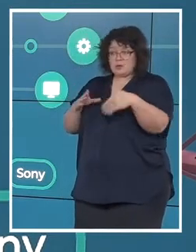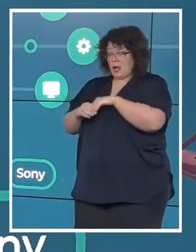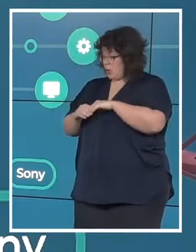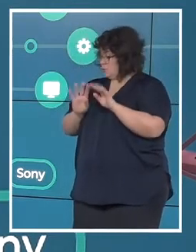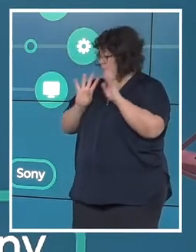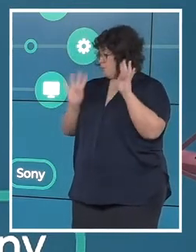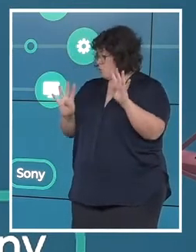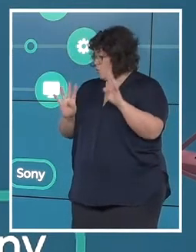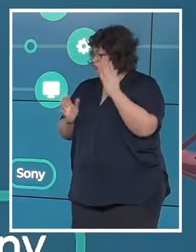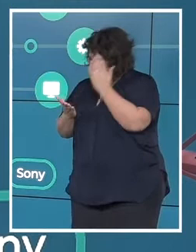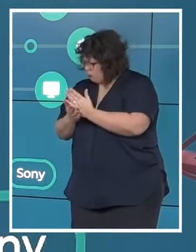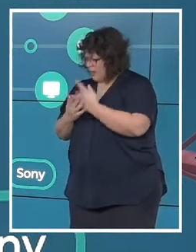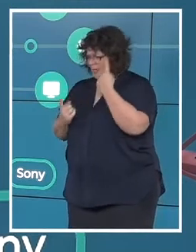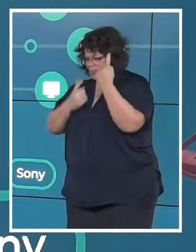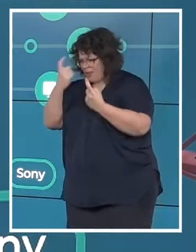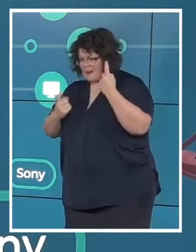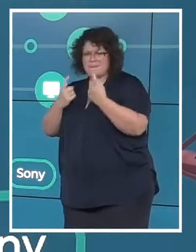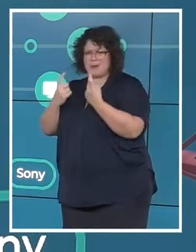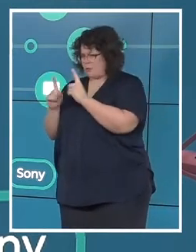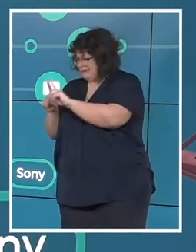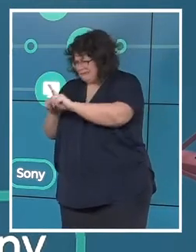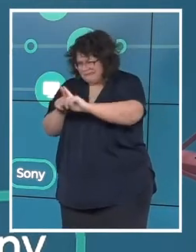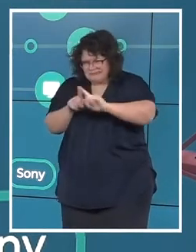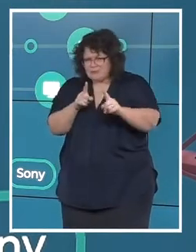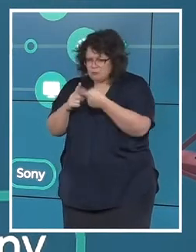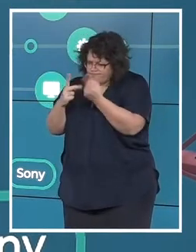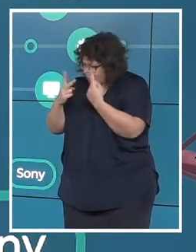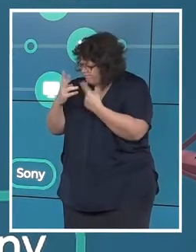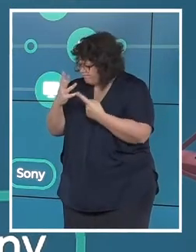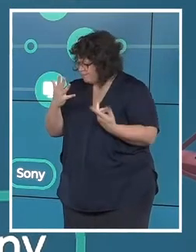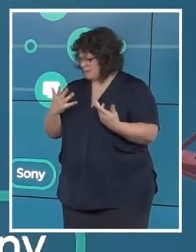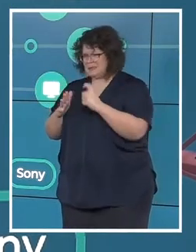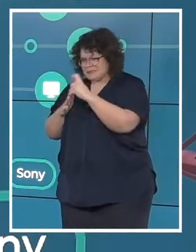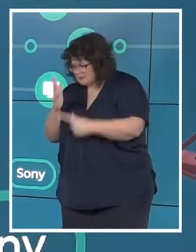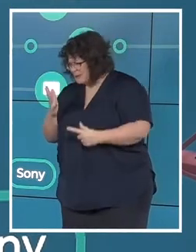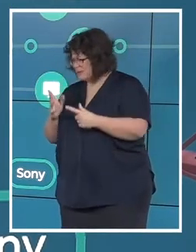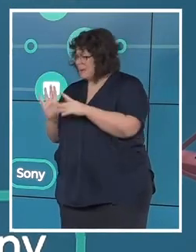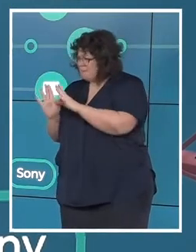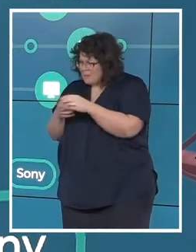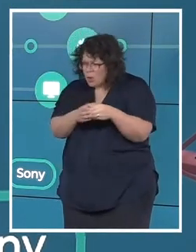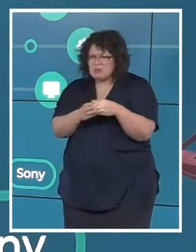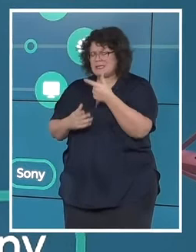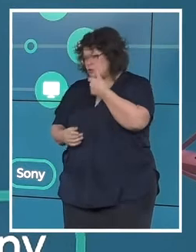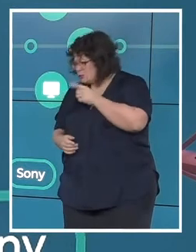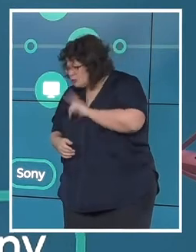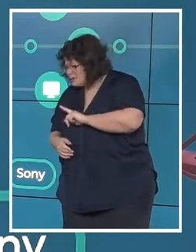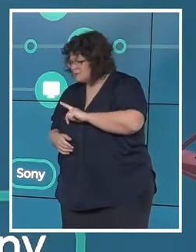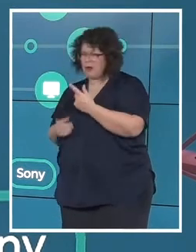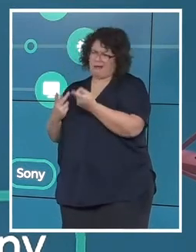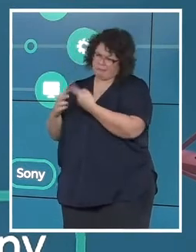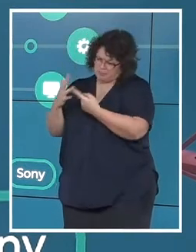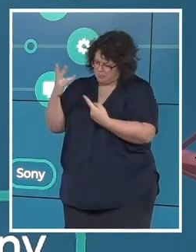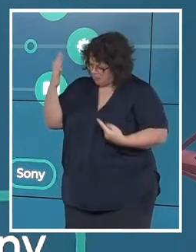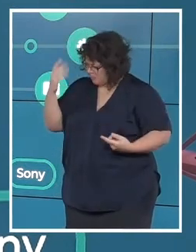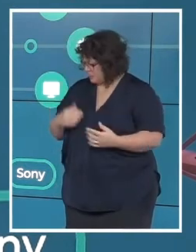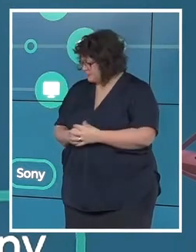disability, minorities, gender, et cetera, et cetera. And so that has to be really brought into her. And so we're really spending